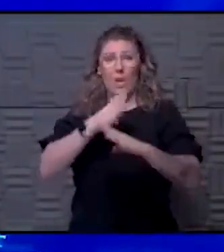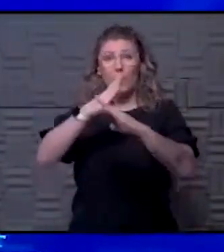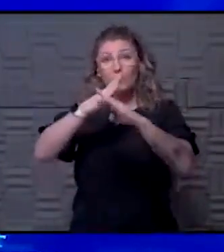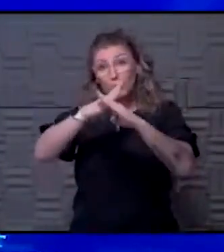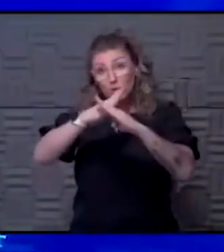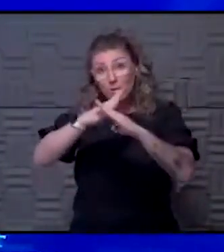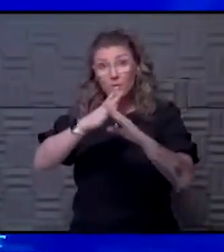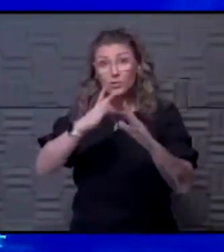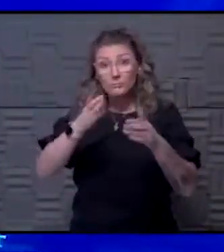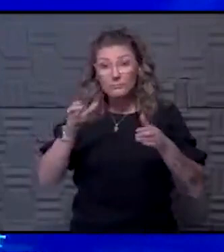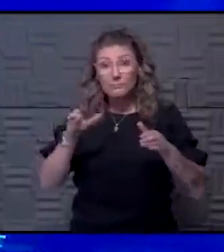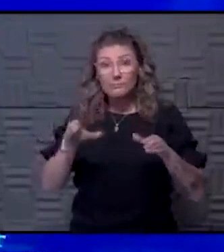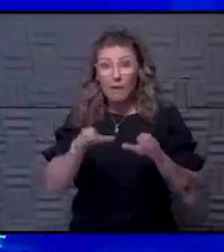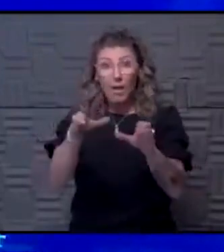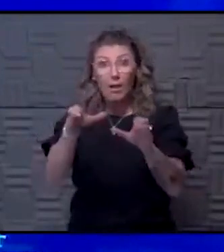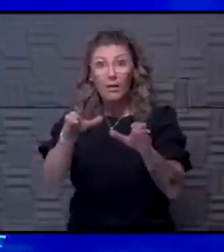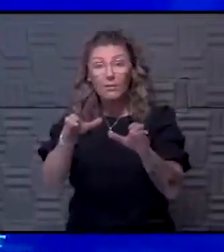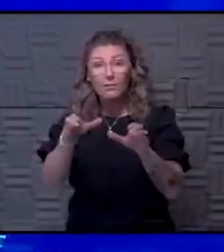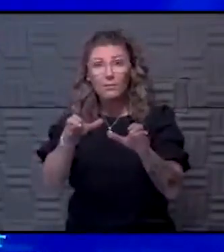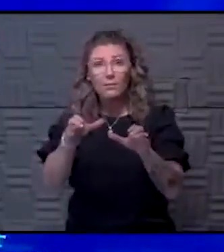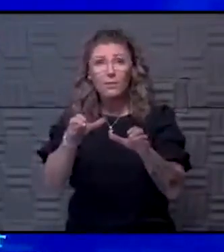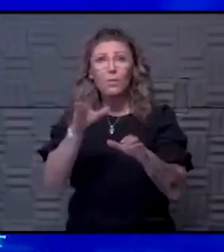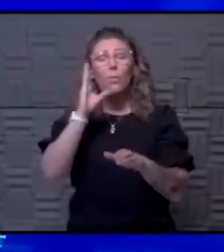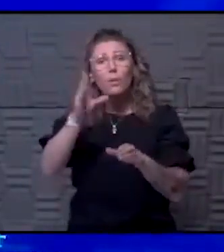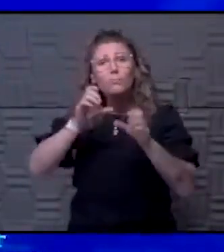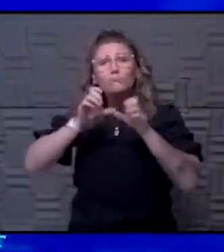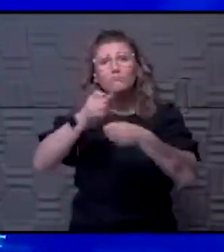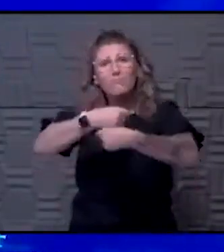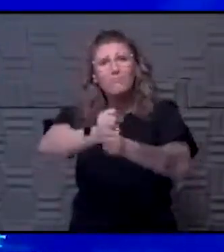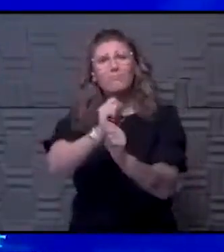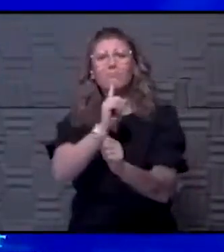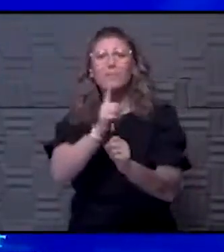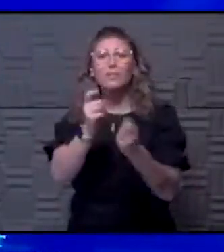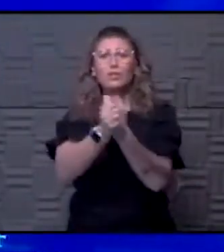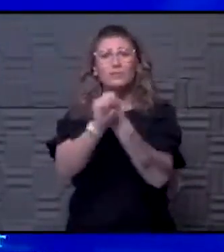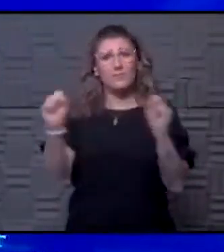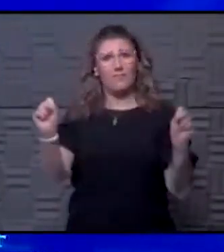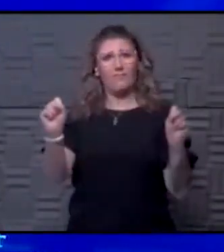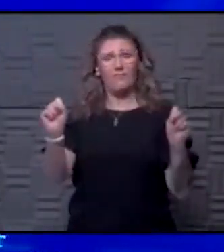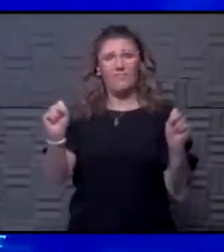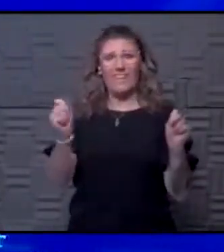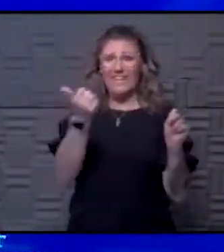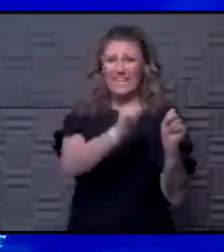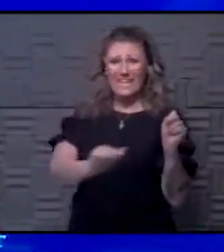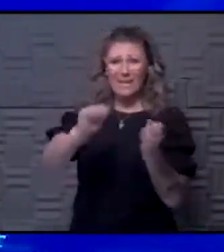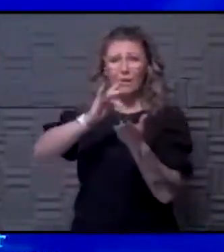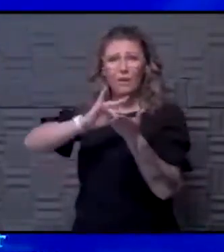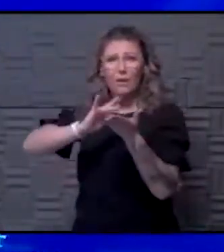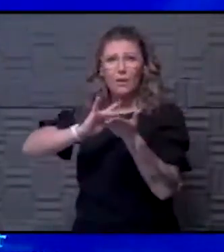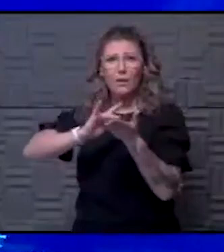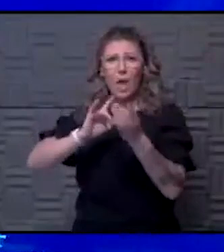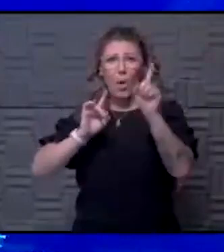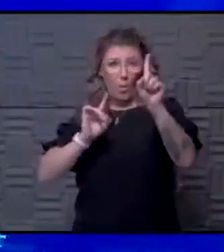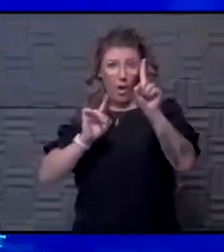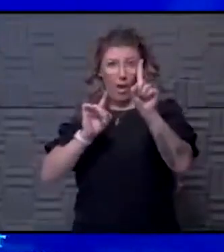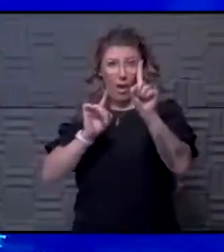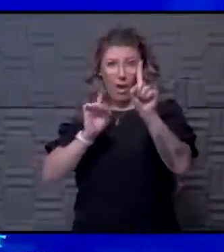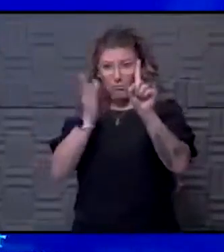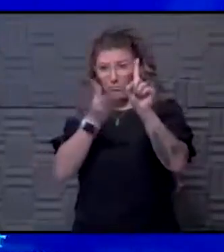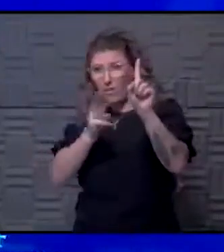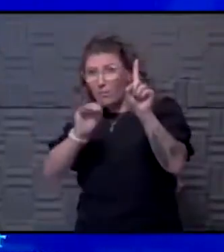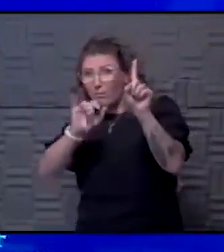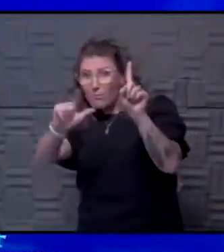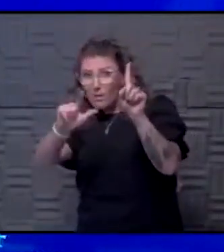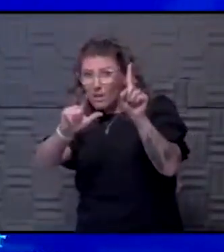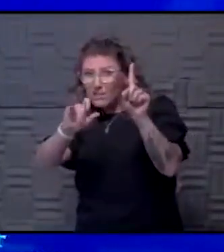protections in action to make sure that you are safe. Frankly, any drug that has a 1 in a million side